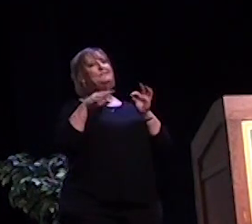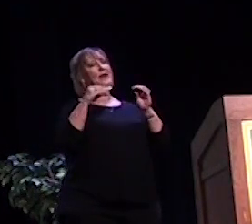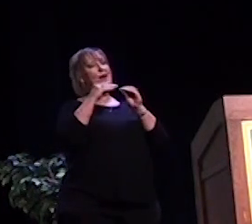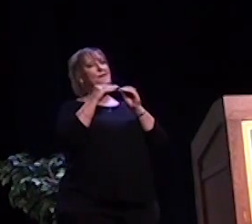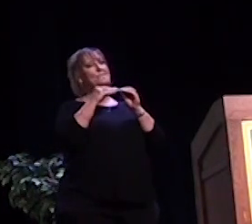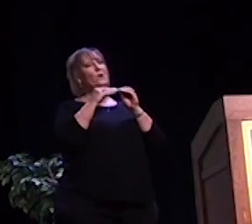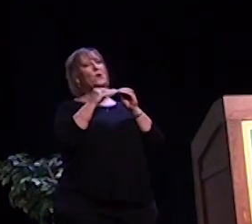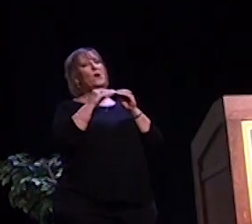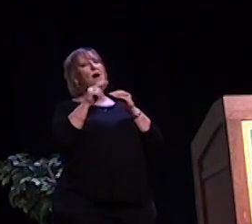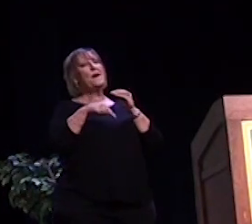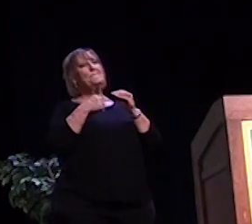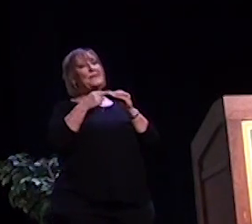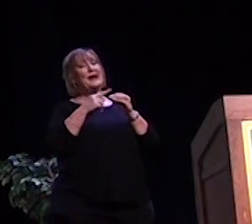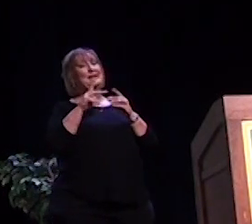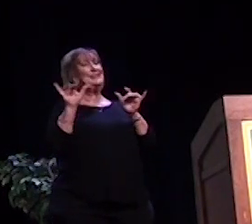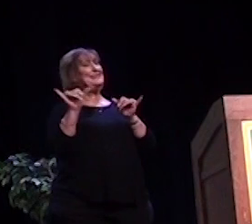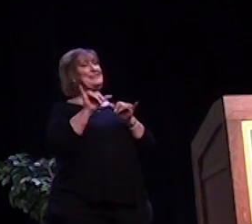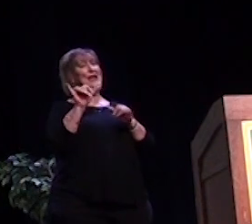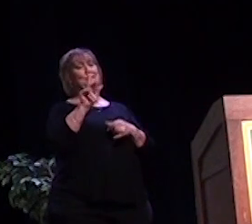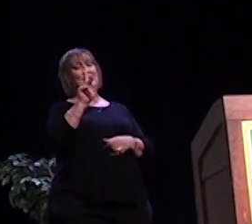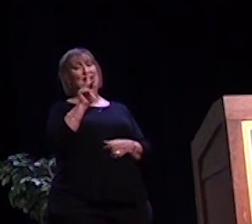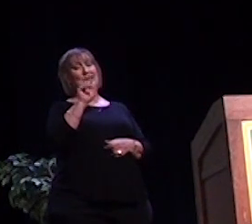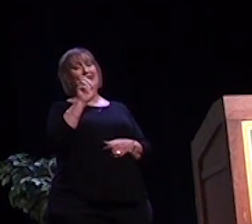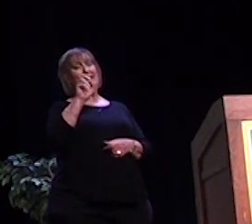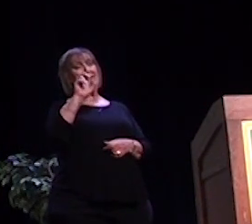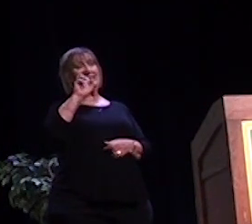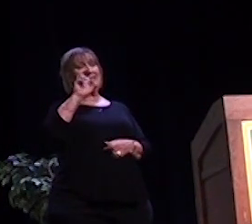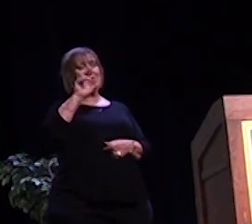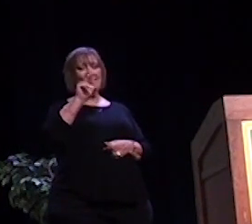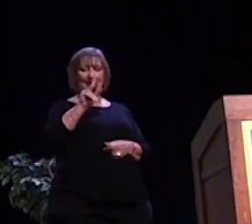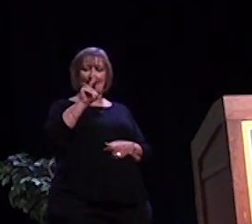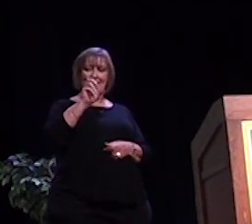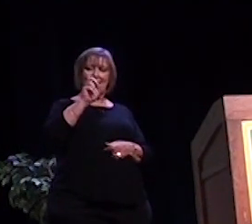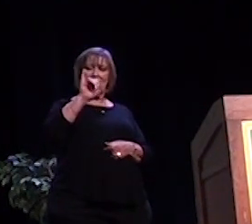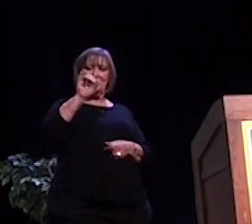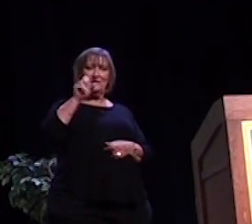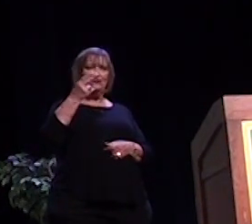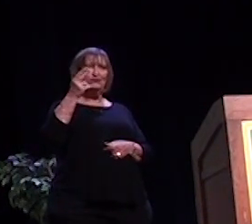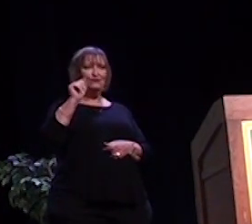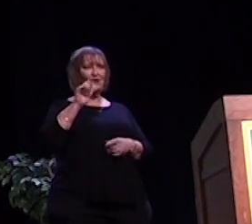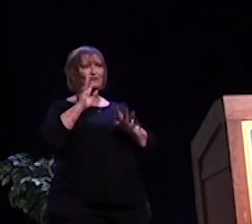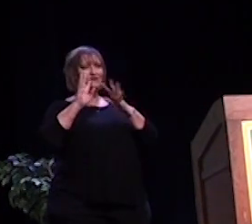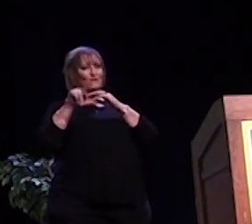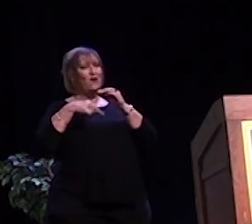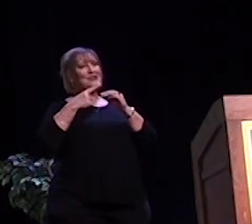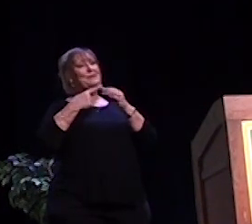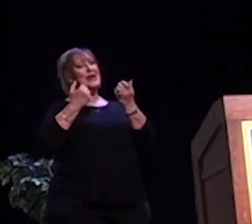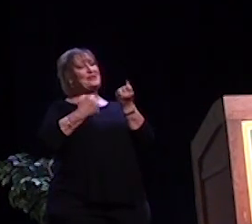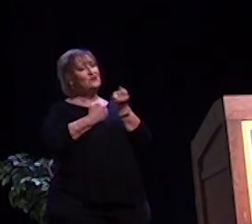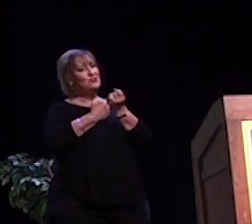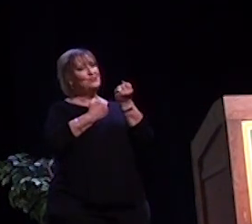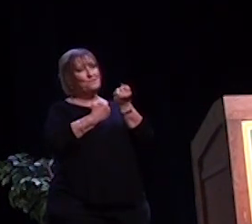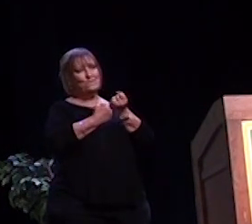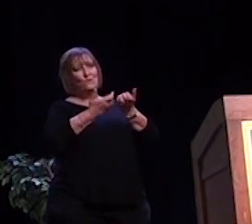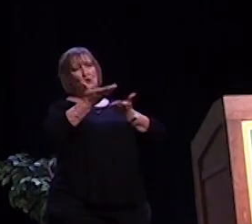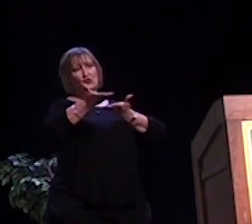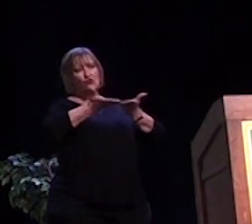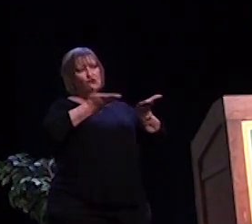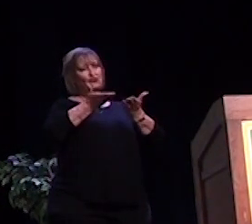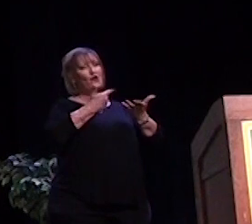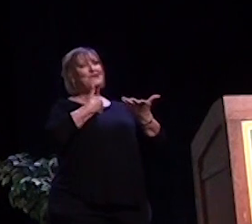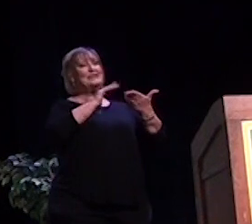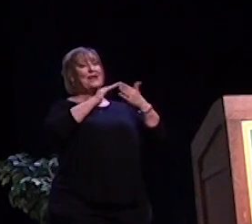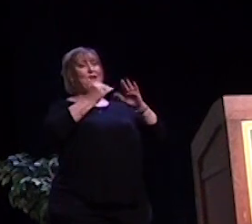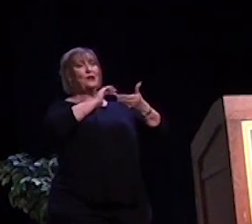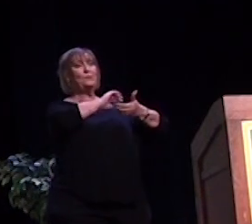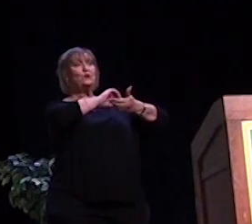about the things that Nikisha talked about, but the support service is really the needed thing, and the community partnerships that we've been able to